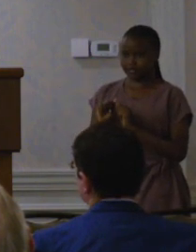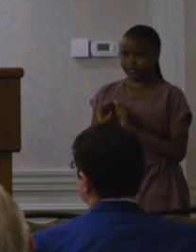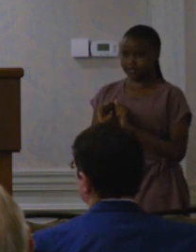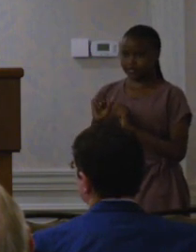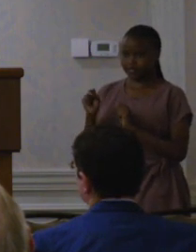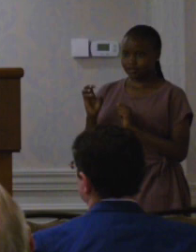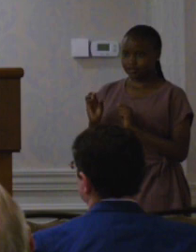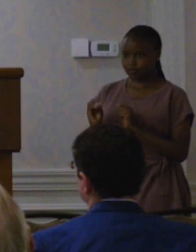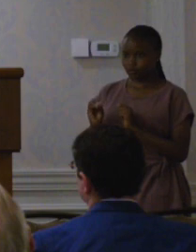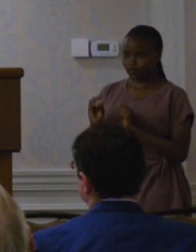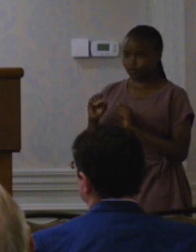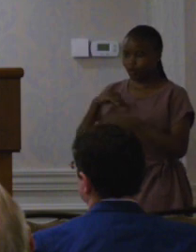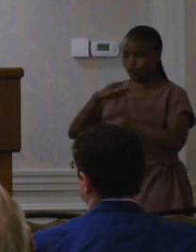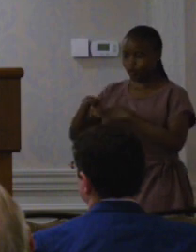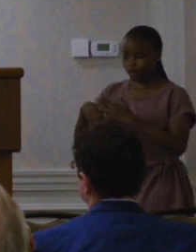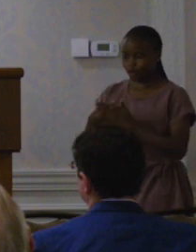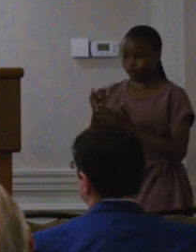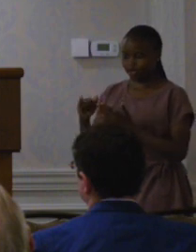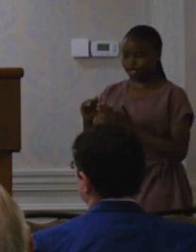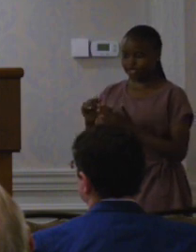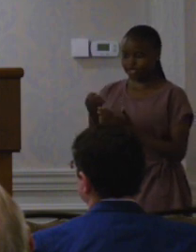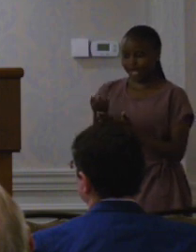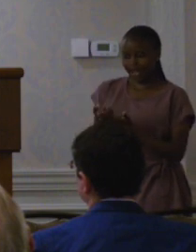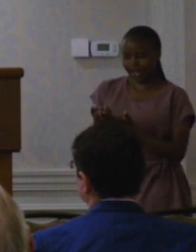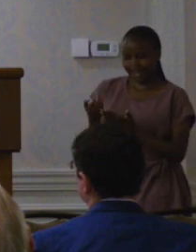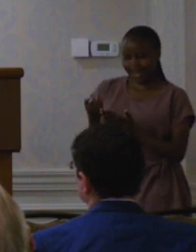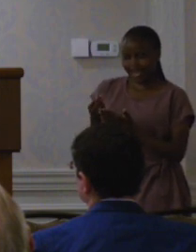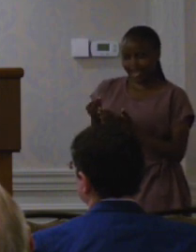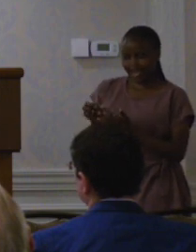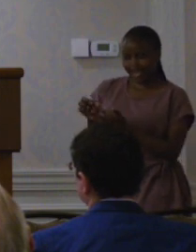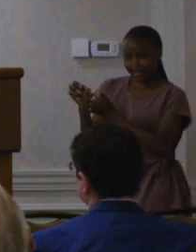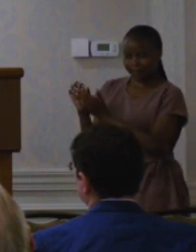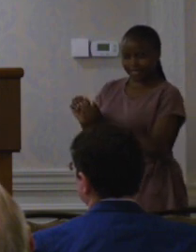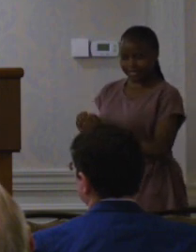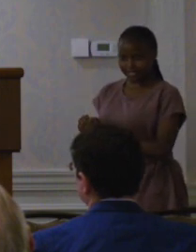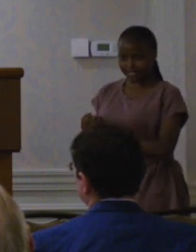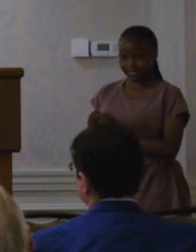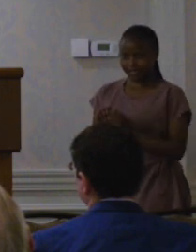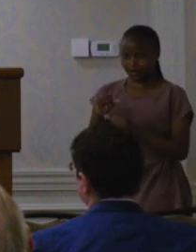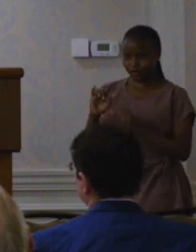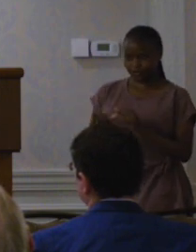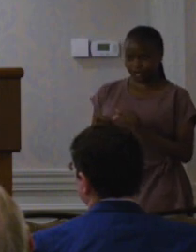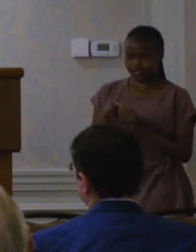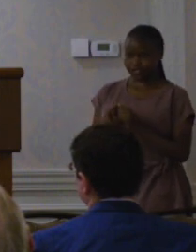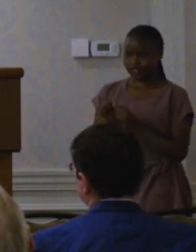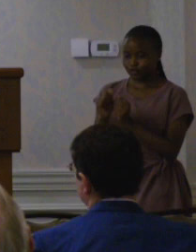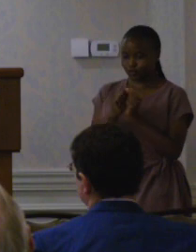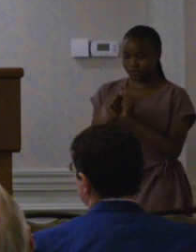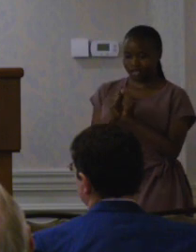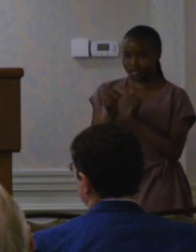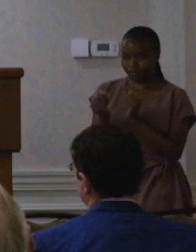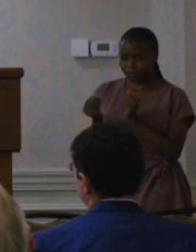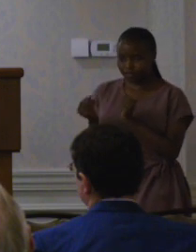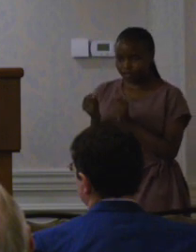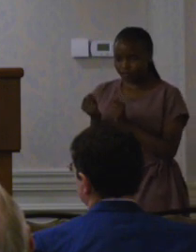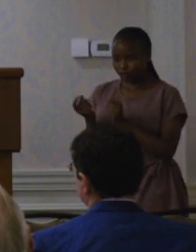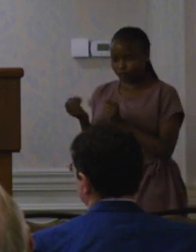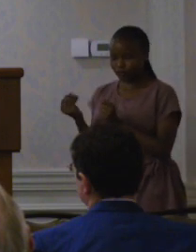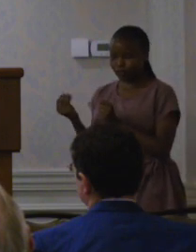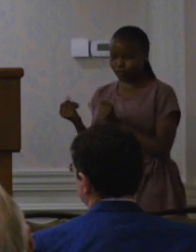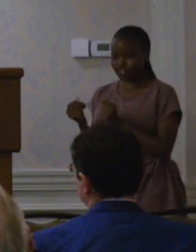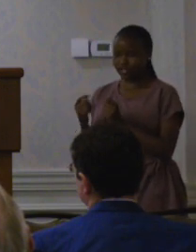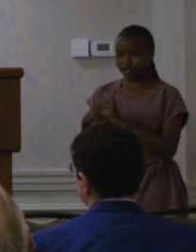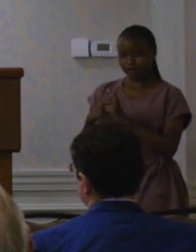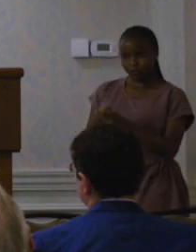and Sobral, that is an element of it, but it's sort of non-monetary rewards together with small monetary rewards and lots of other